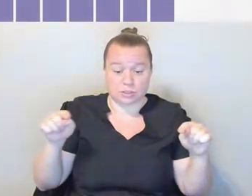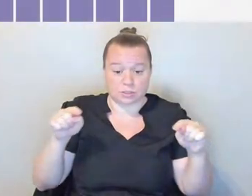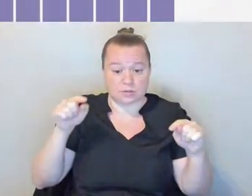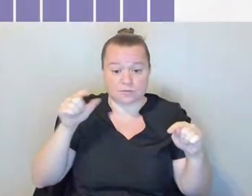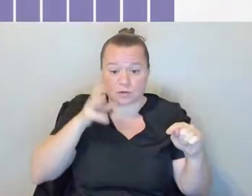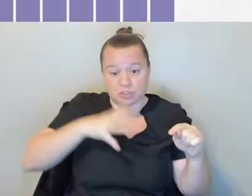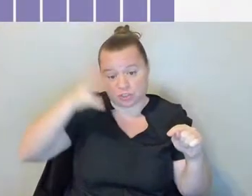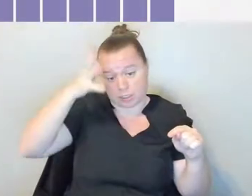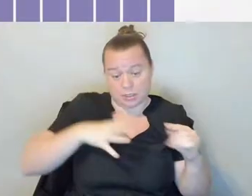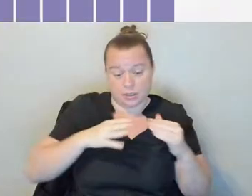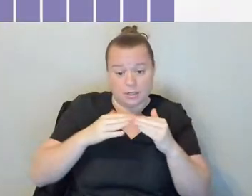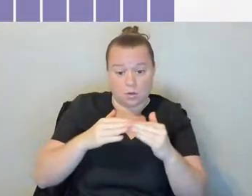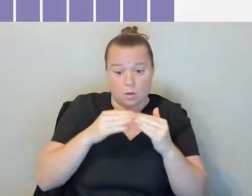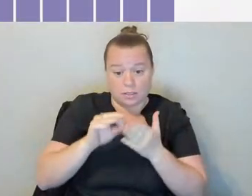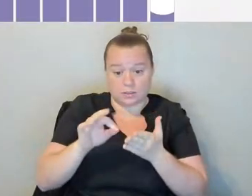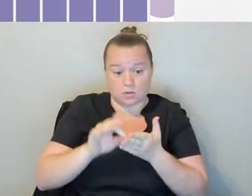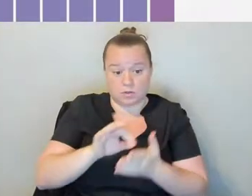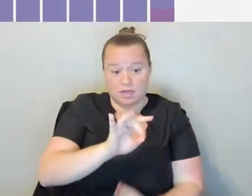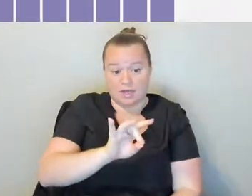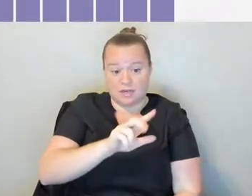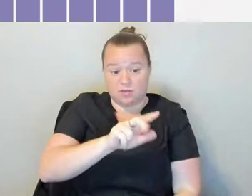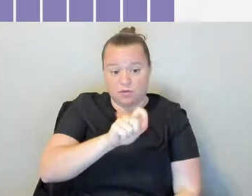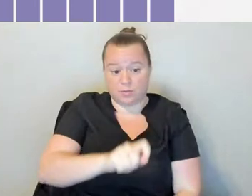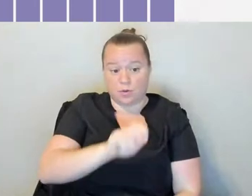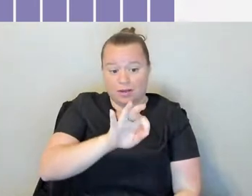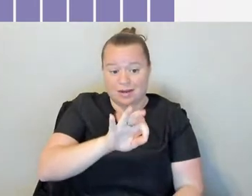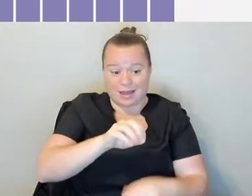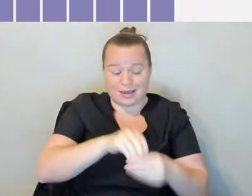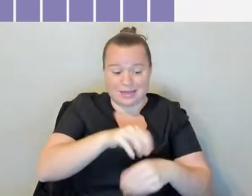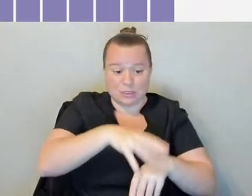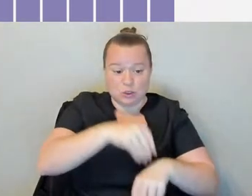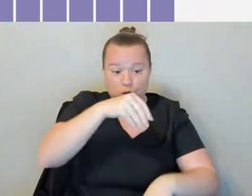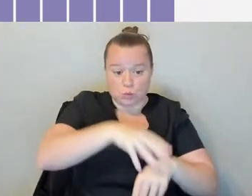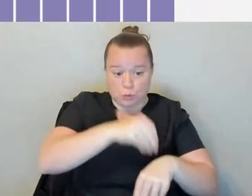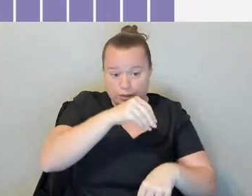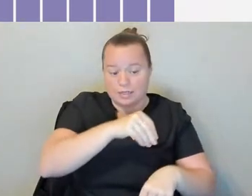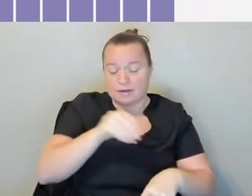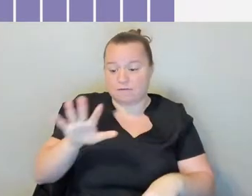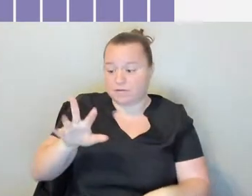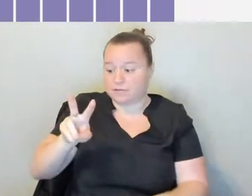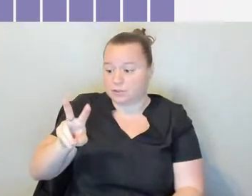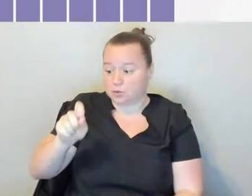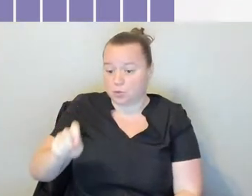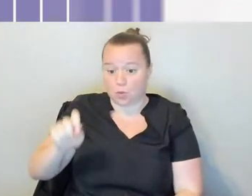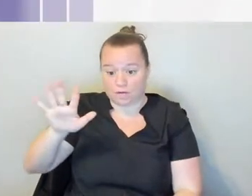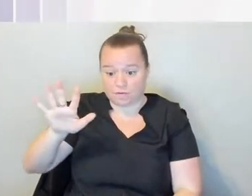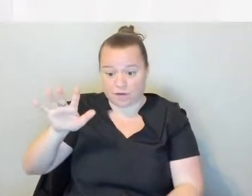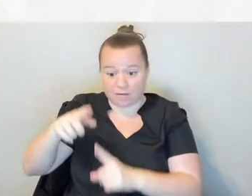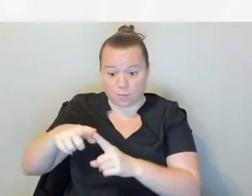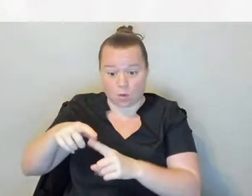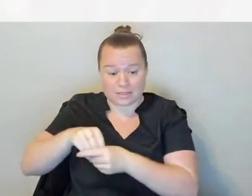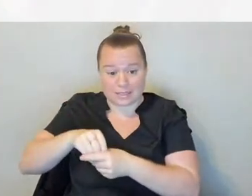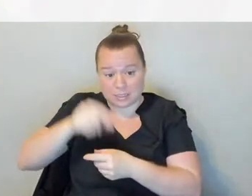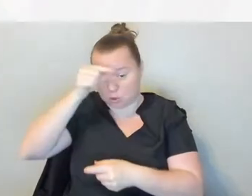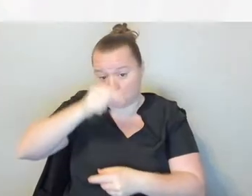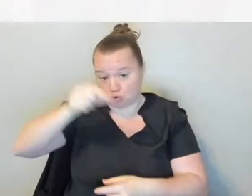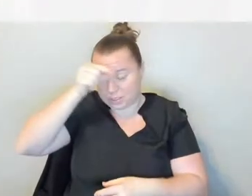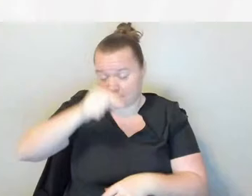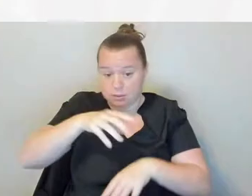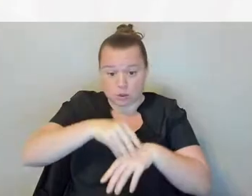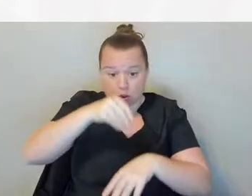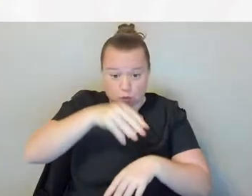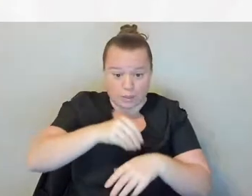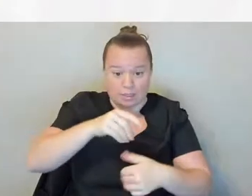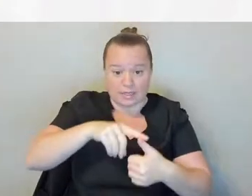from 83.9 points in Sweden to 52.5 points in Greece. Sweden, Denmark, and